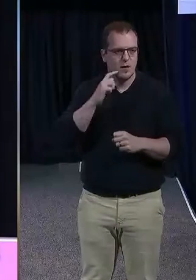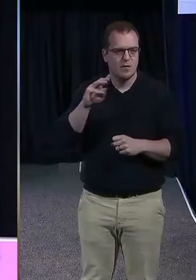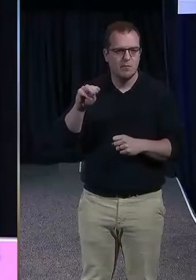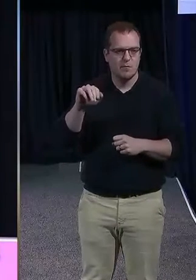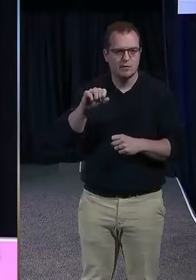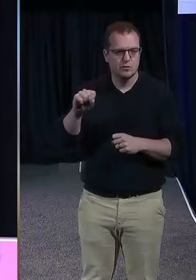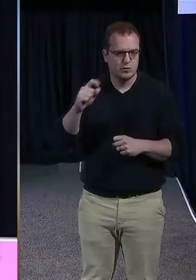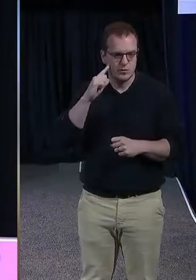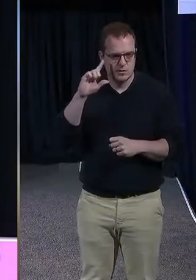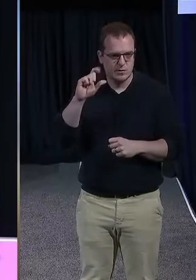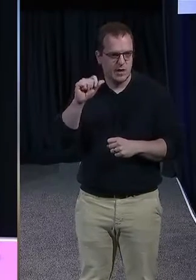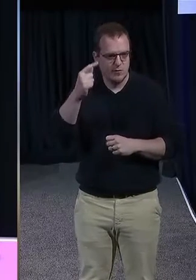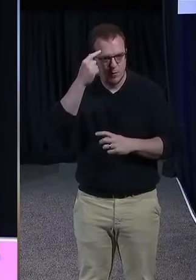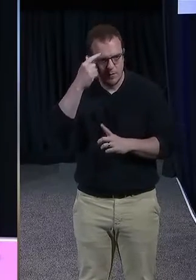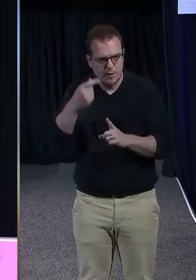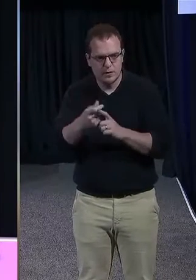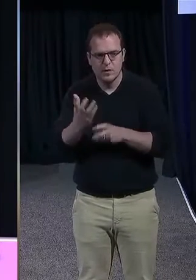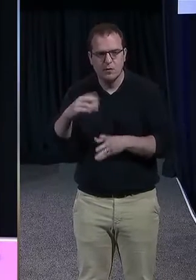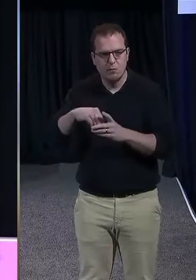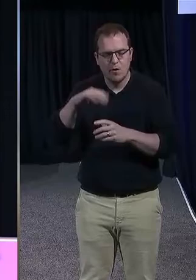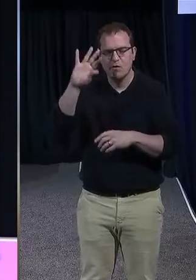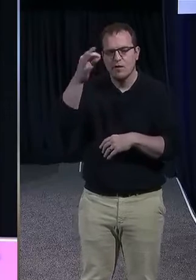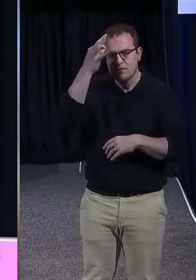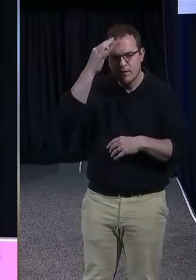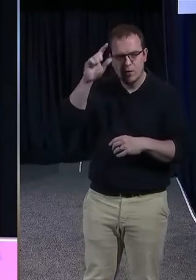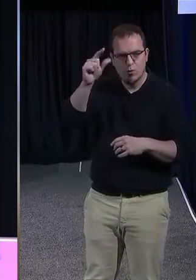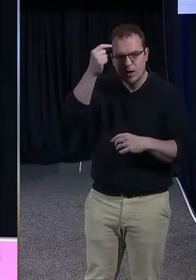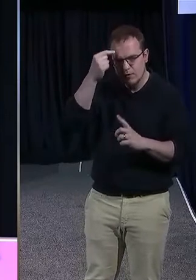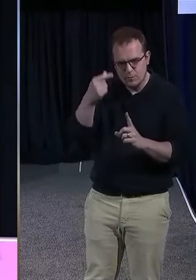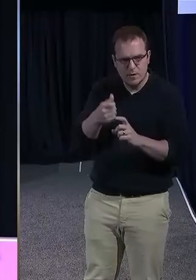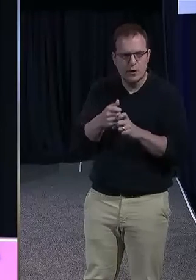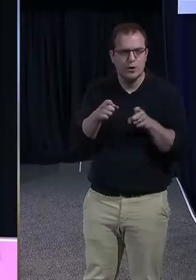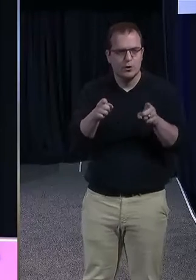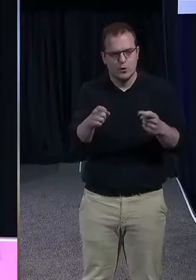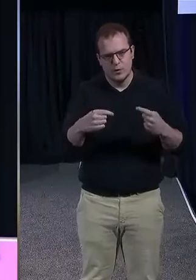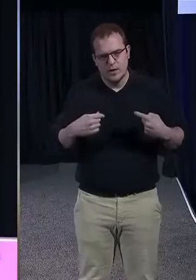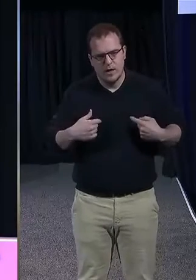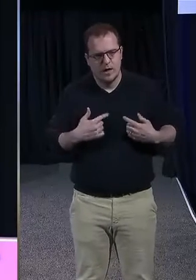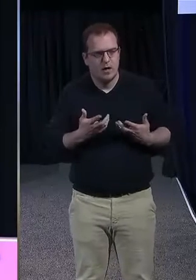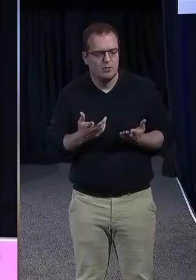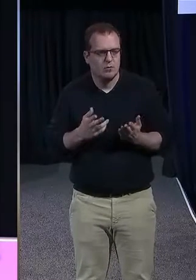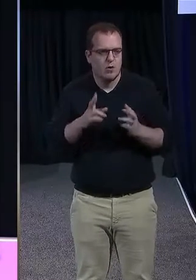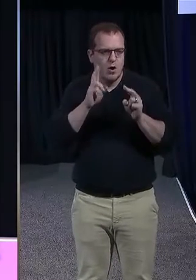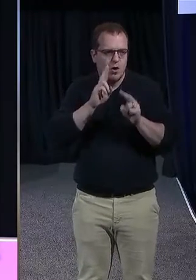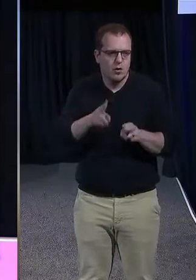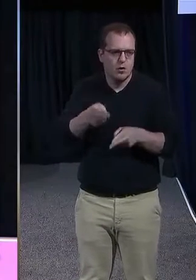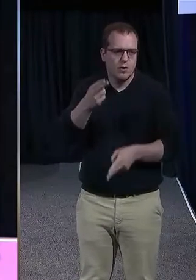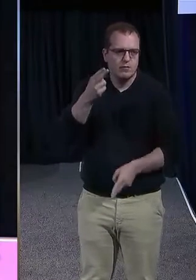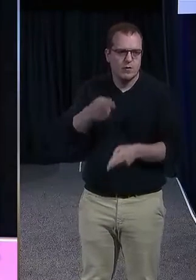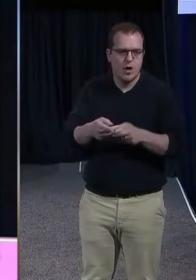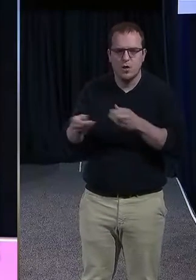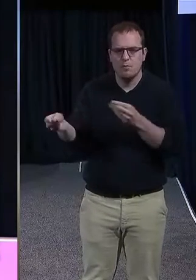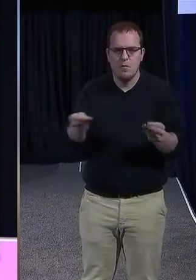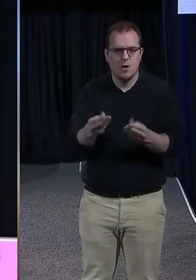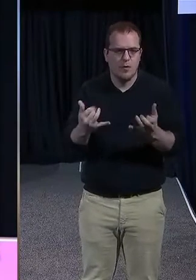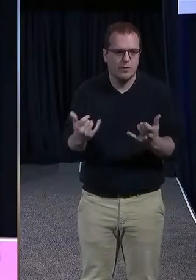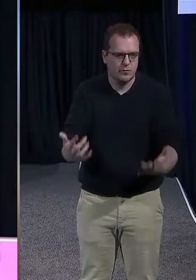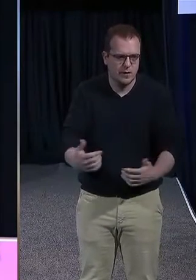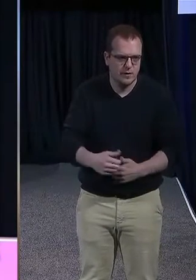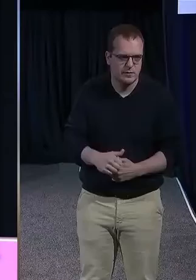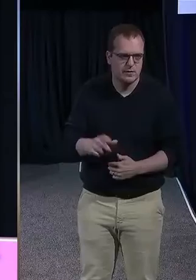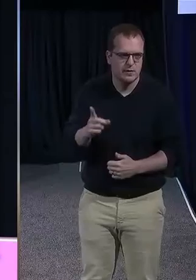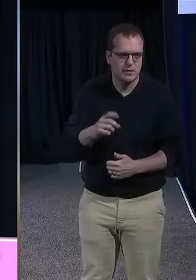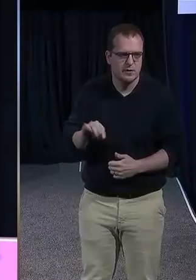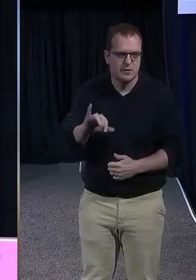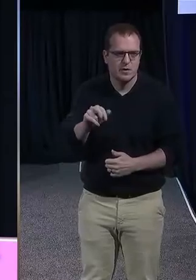government, she's been a member of the federal government, and you and I have the honor of calling her our moderator today. Please welcome